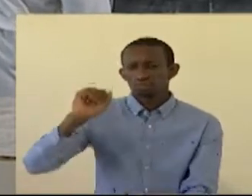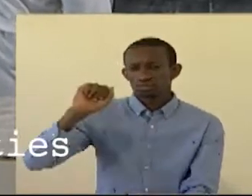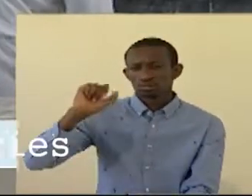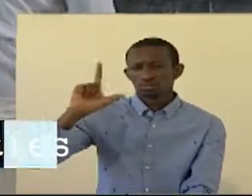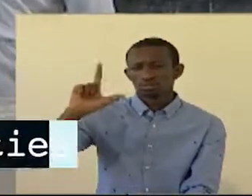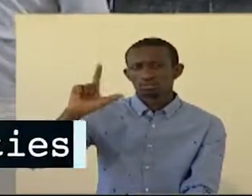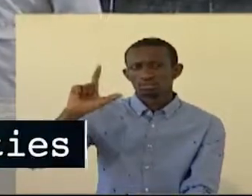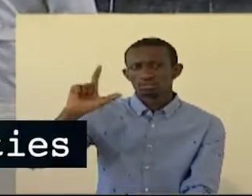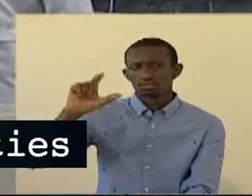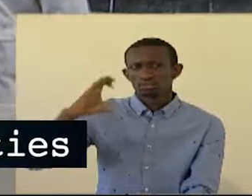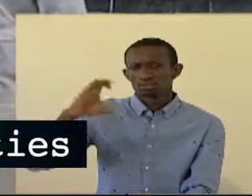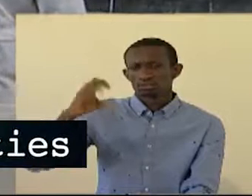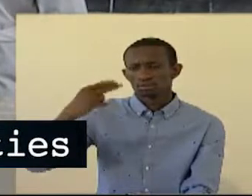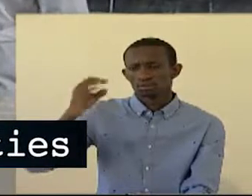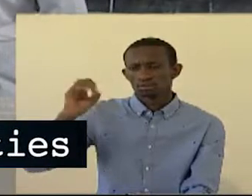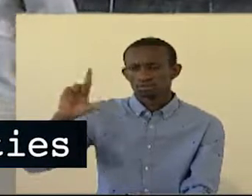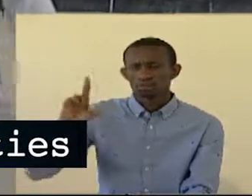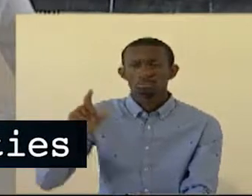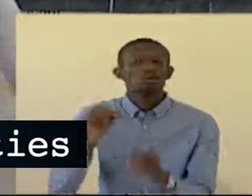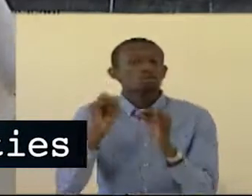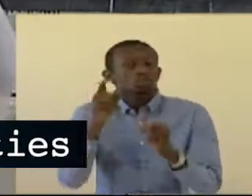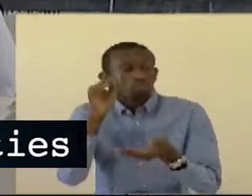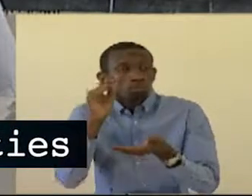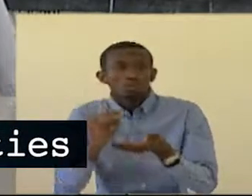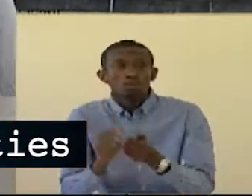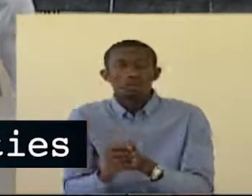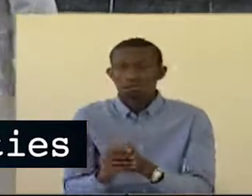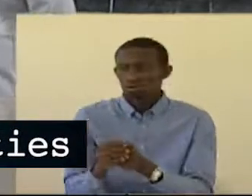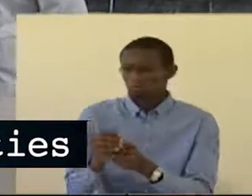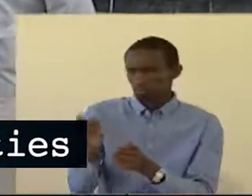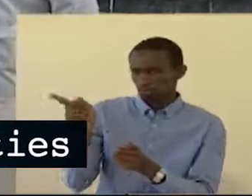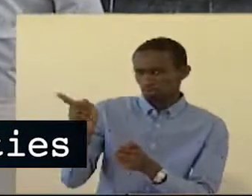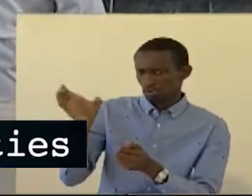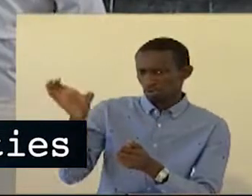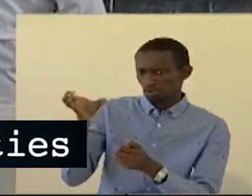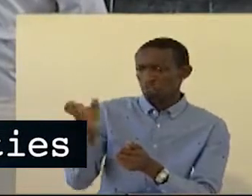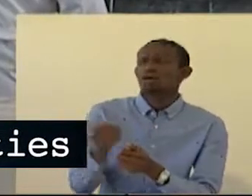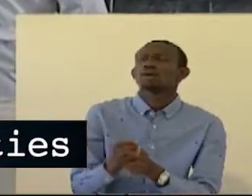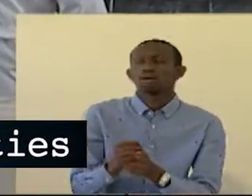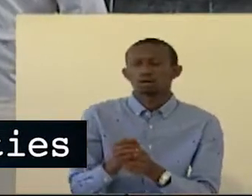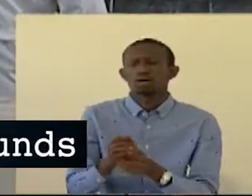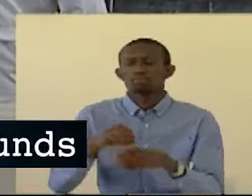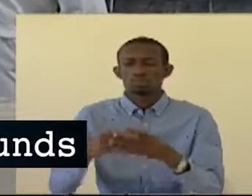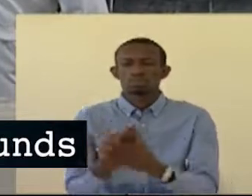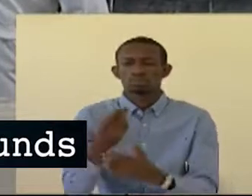alcohols, and when you reduce aldehydes, you produce primary